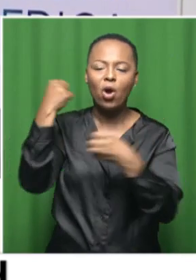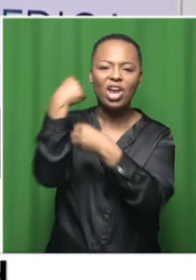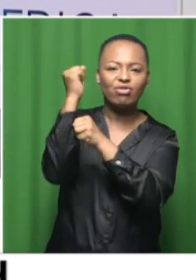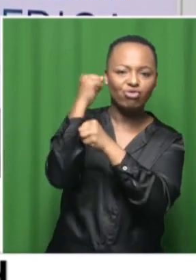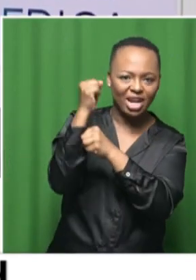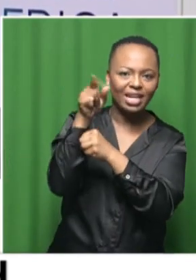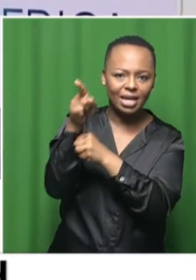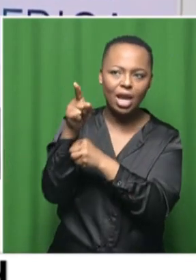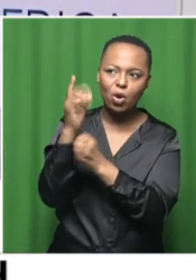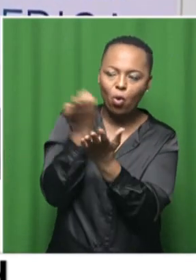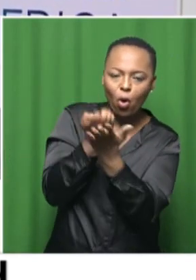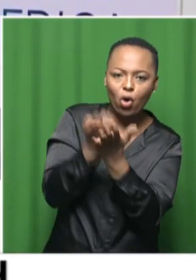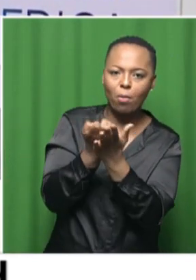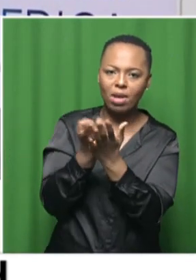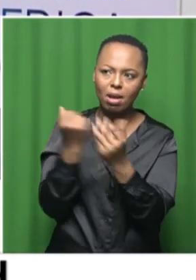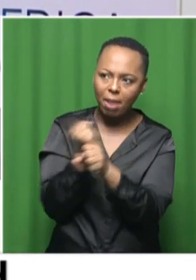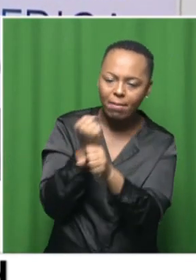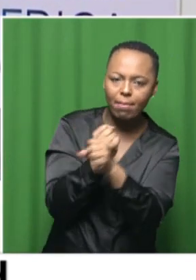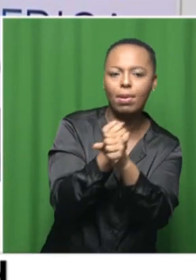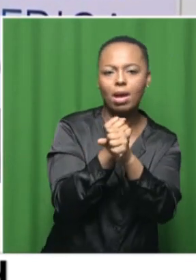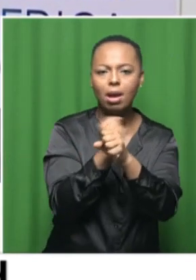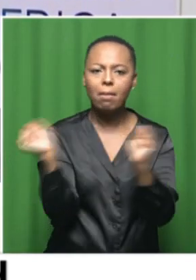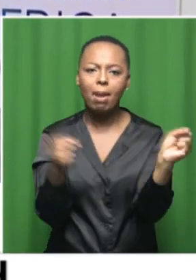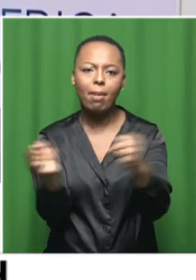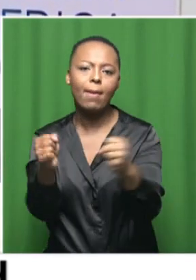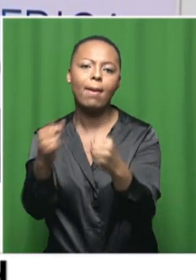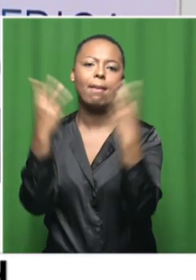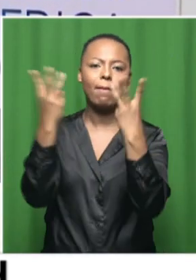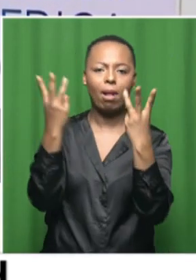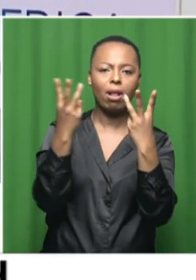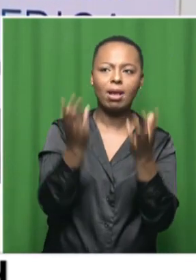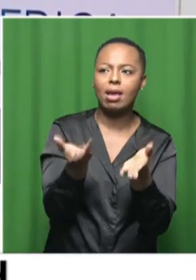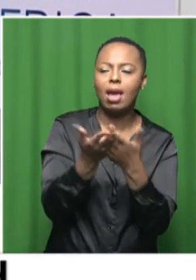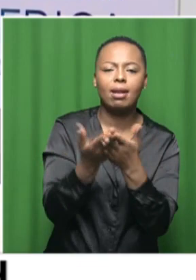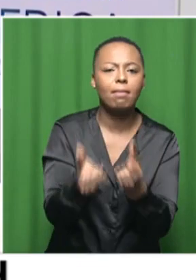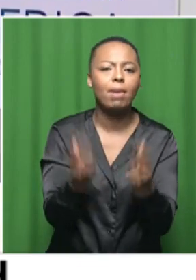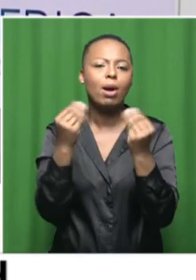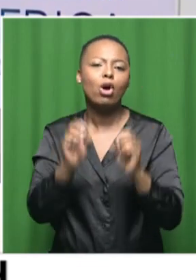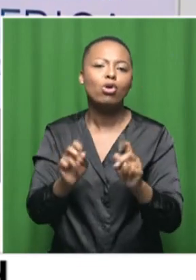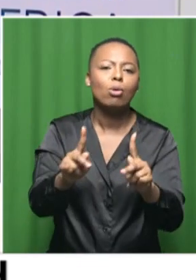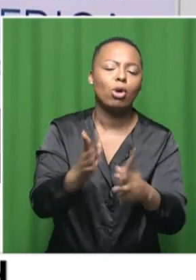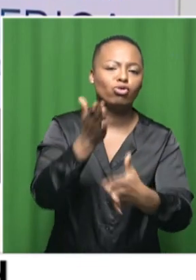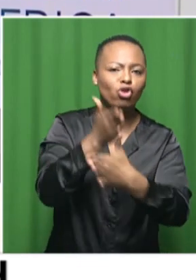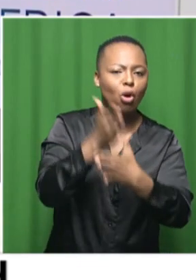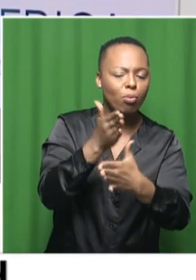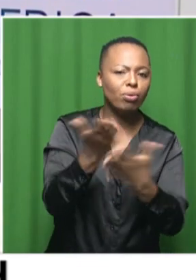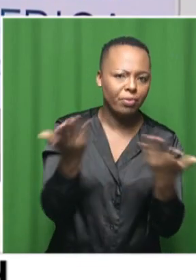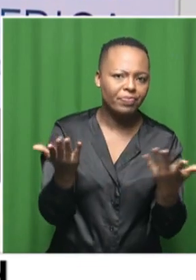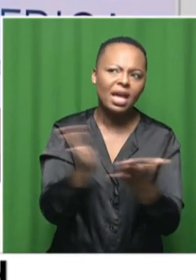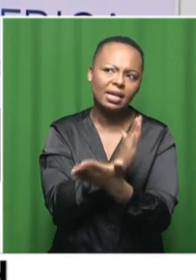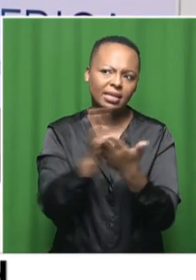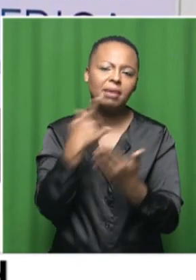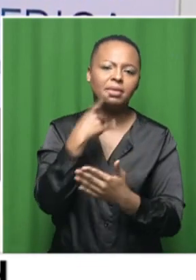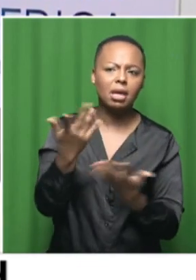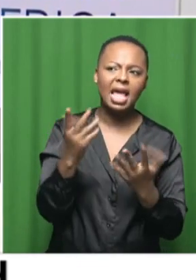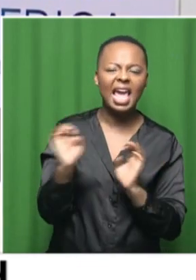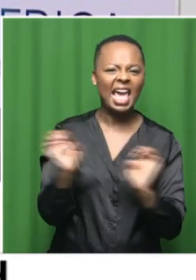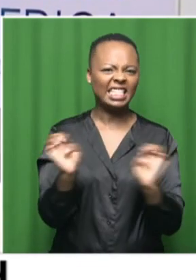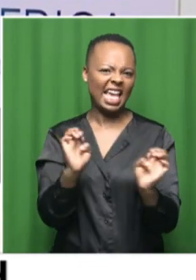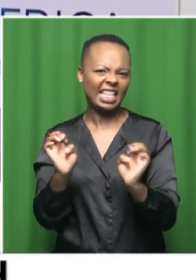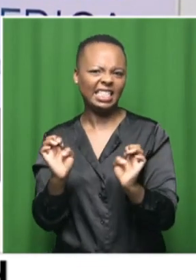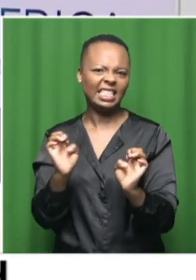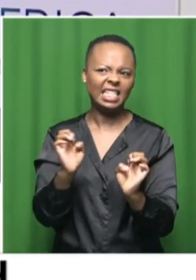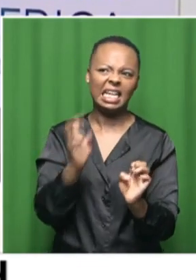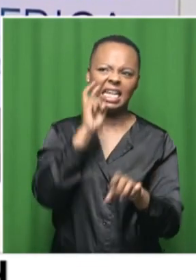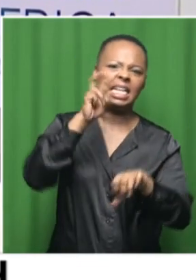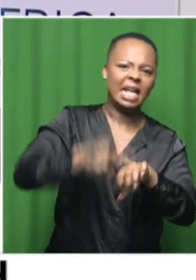the economy, putting people into jobs. And I guess that if you were to ask, they'll tell you that there's been some degree of agency needed for us